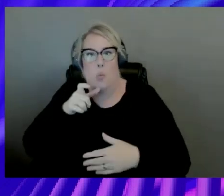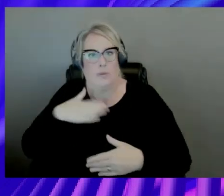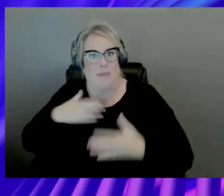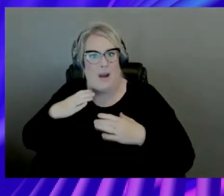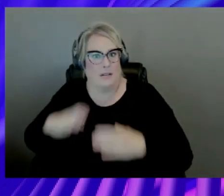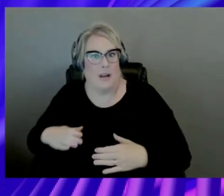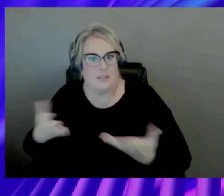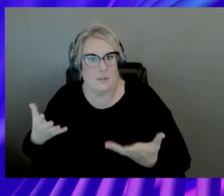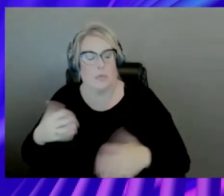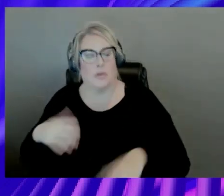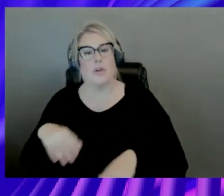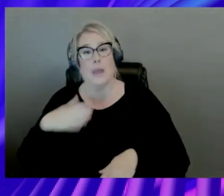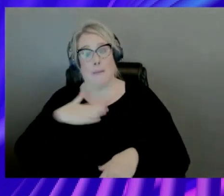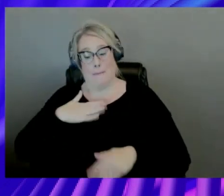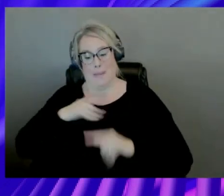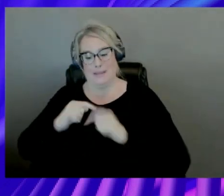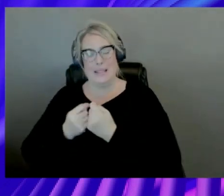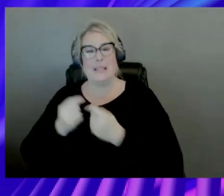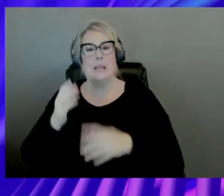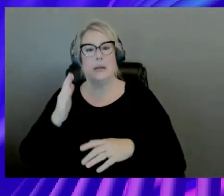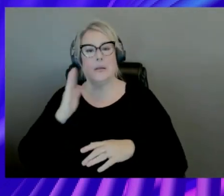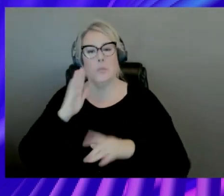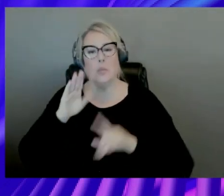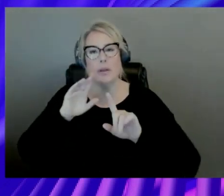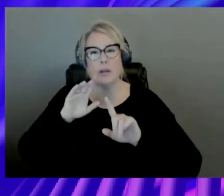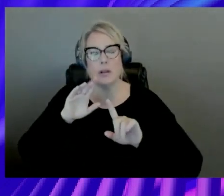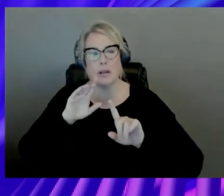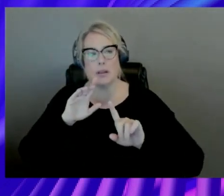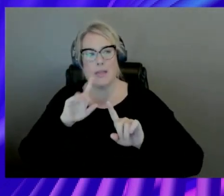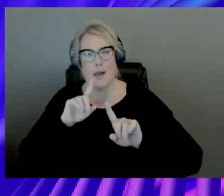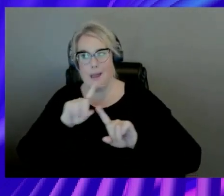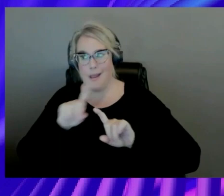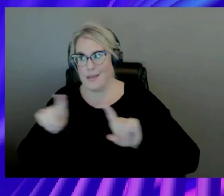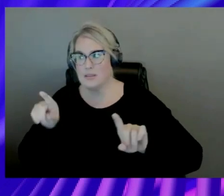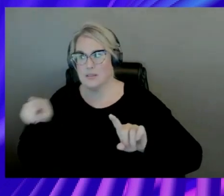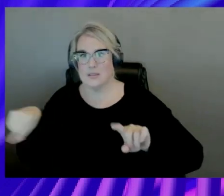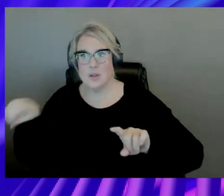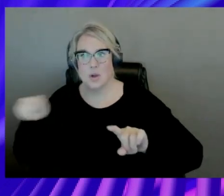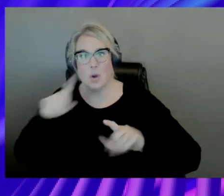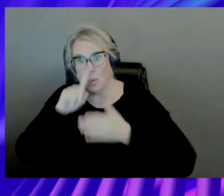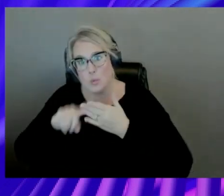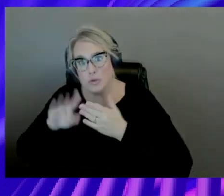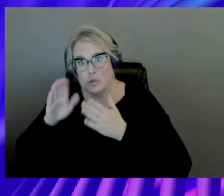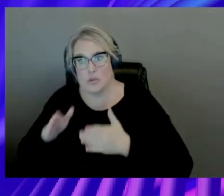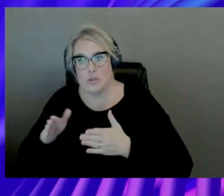is we are asking researchers to reach out to us either through